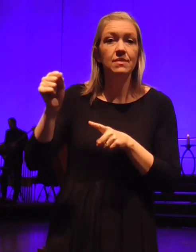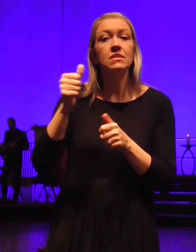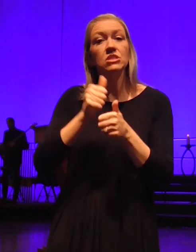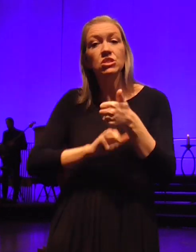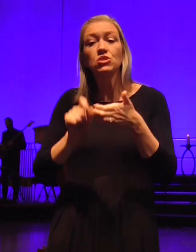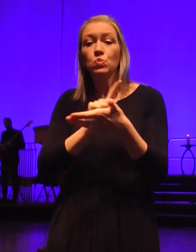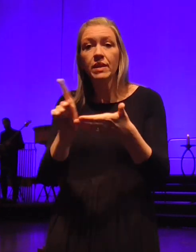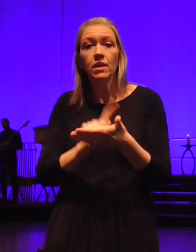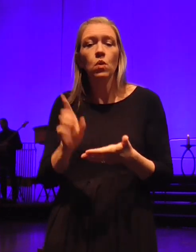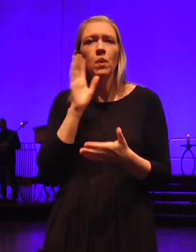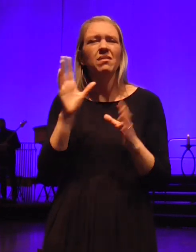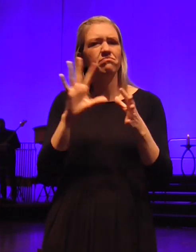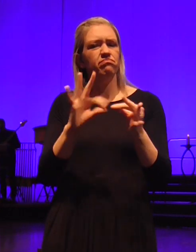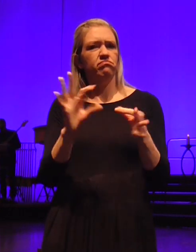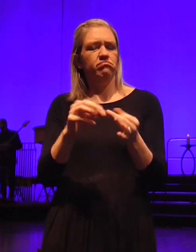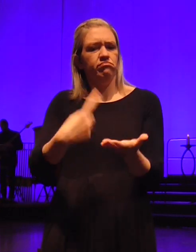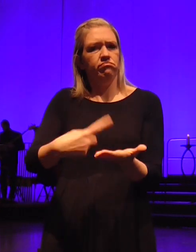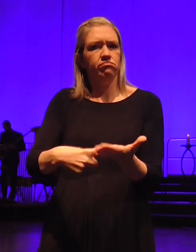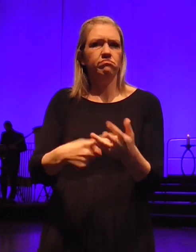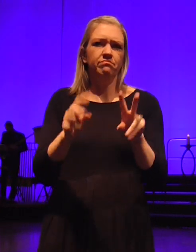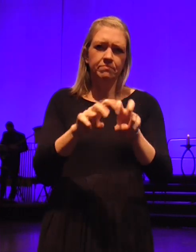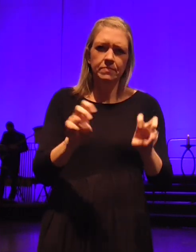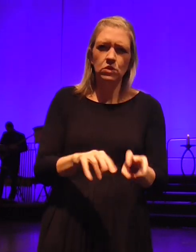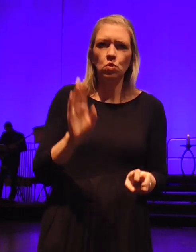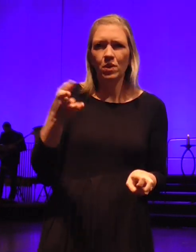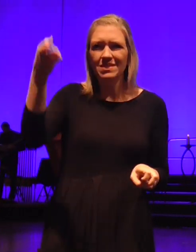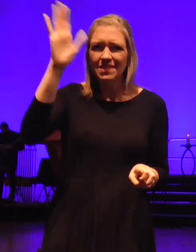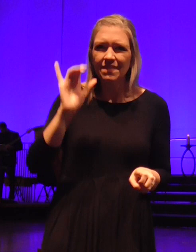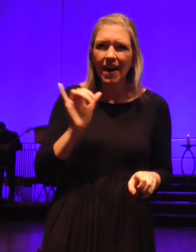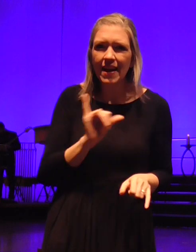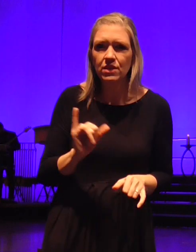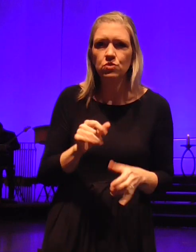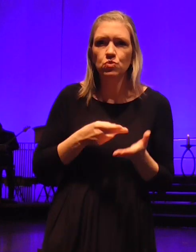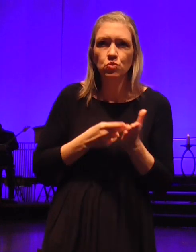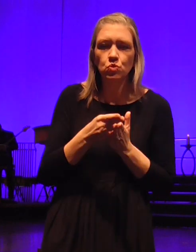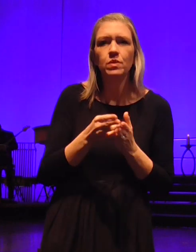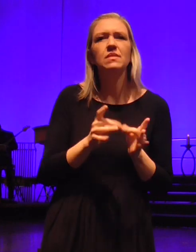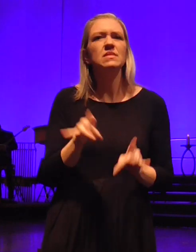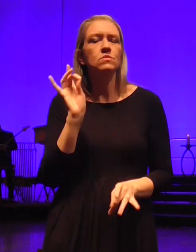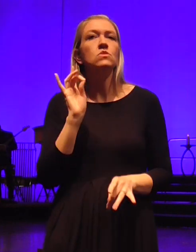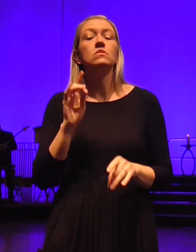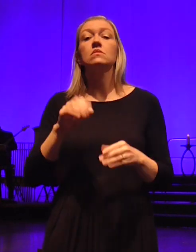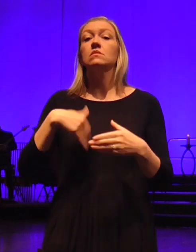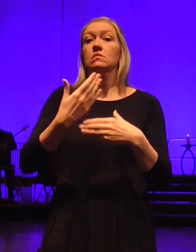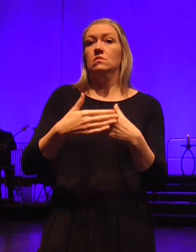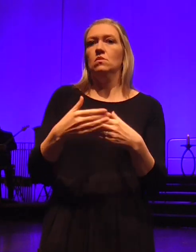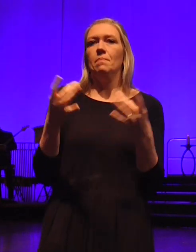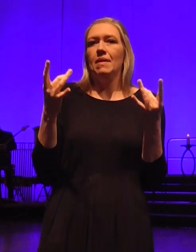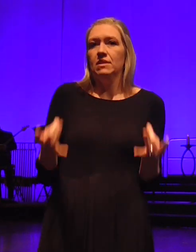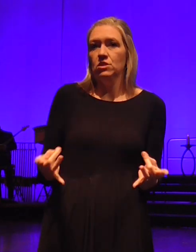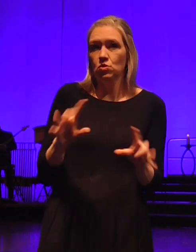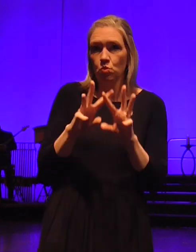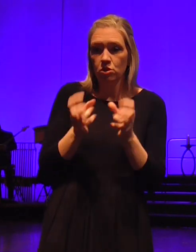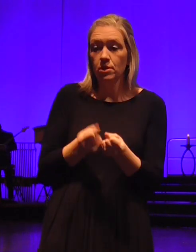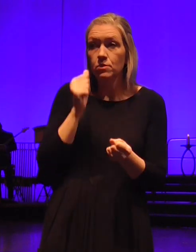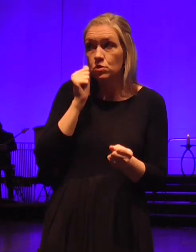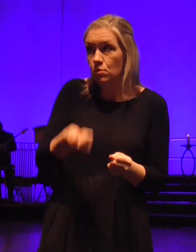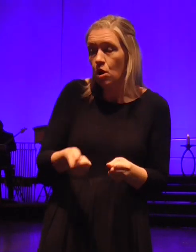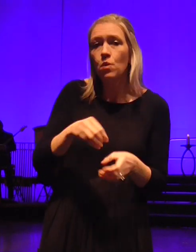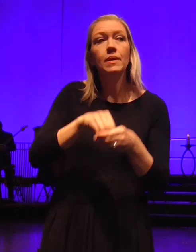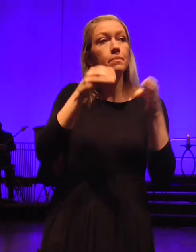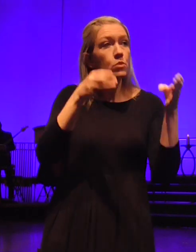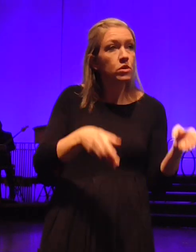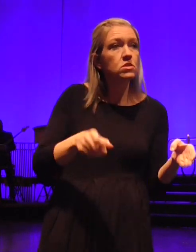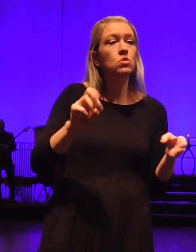divine truth of you. And our intention setting workshop is tomorrow, January 1st, in person or live stream, and includes